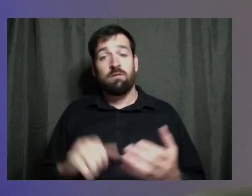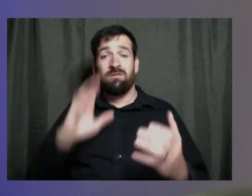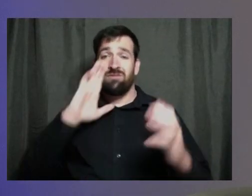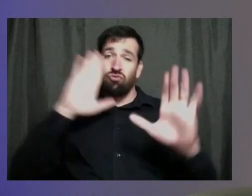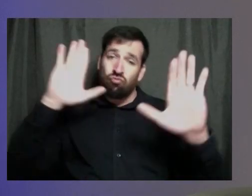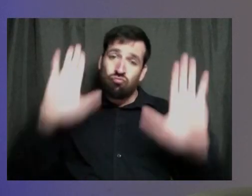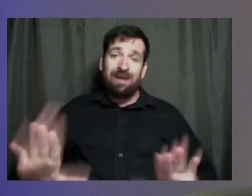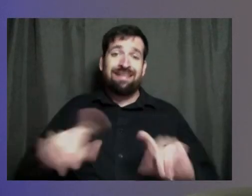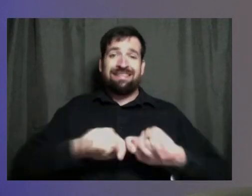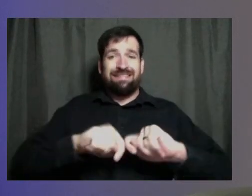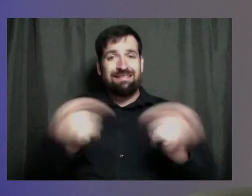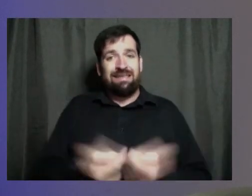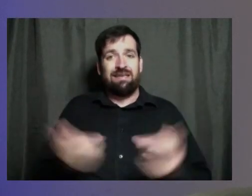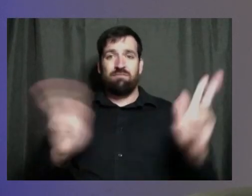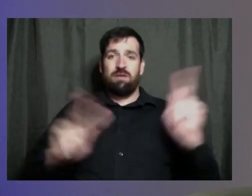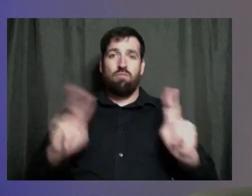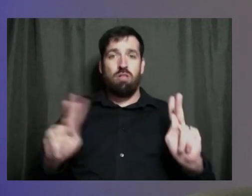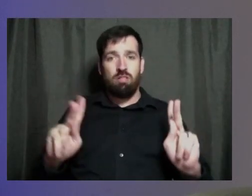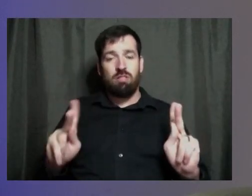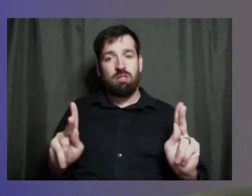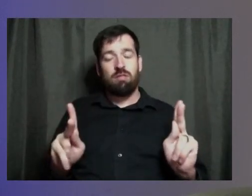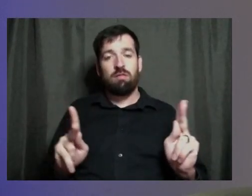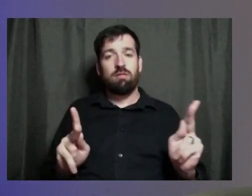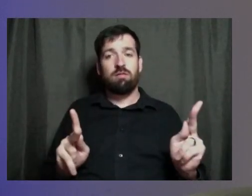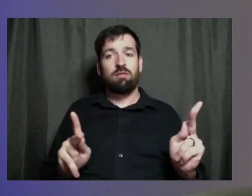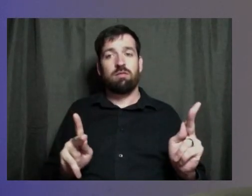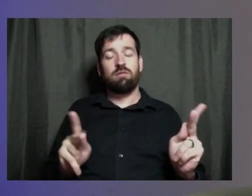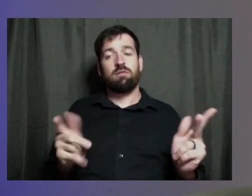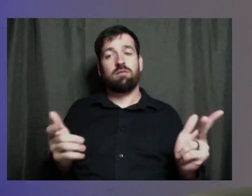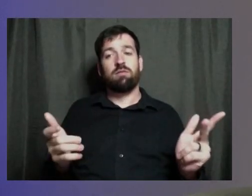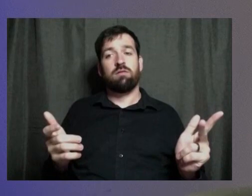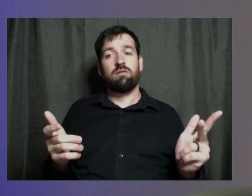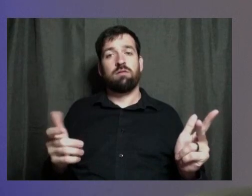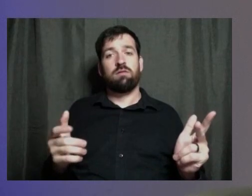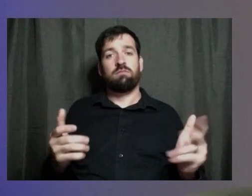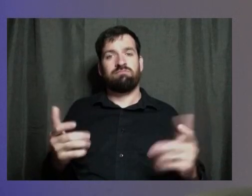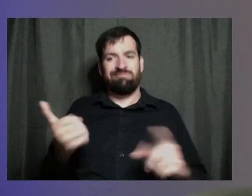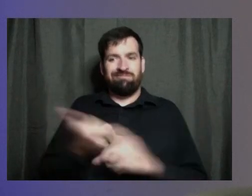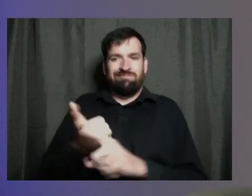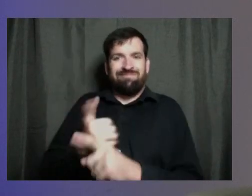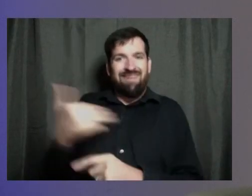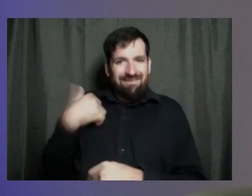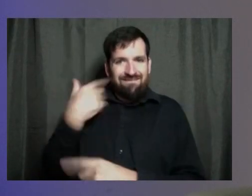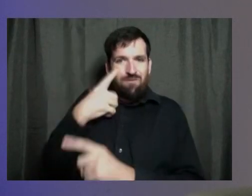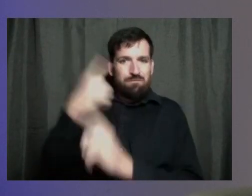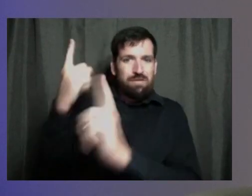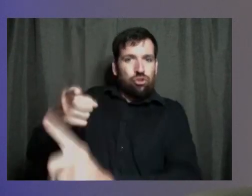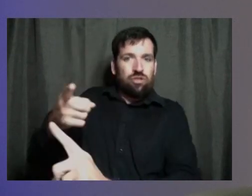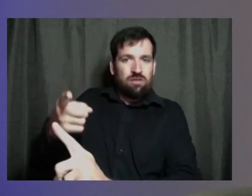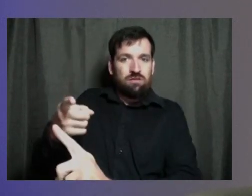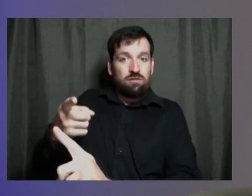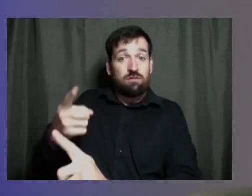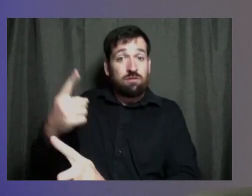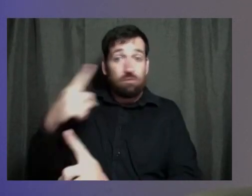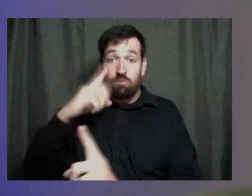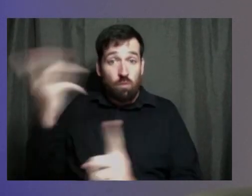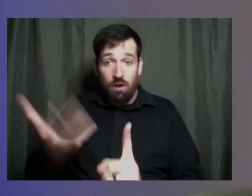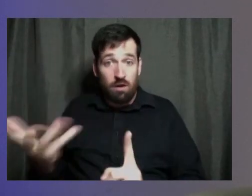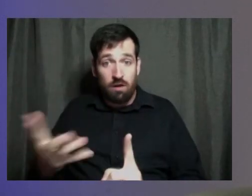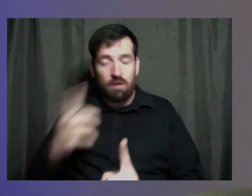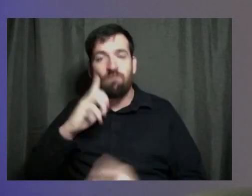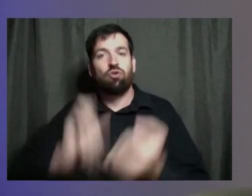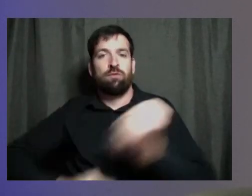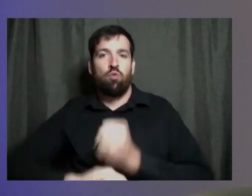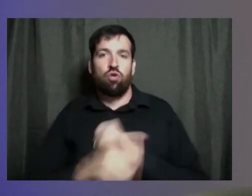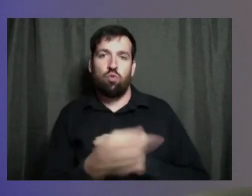people that that are on a mission, and that mission is to support you. And for them, every day is